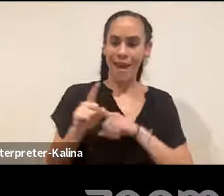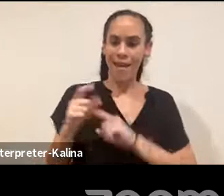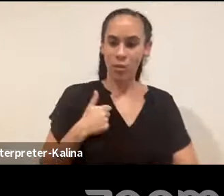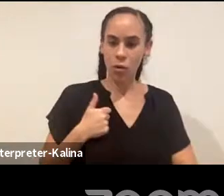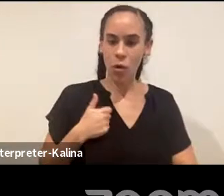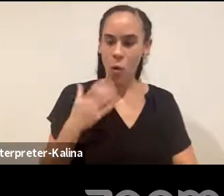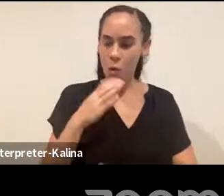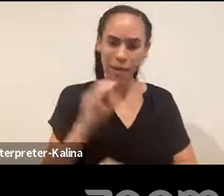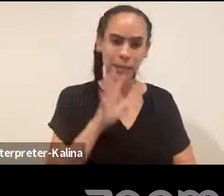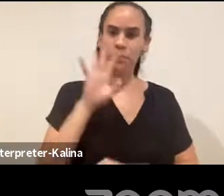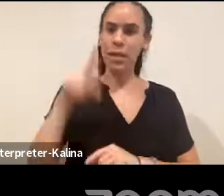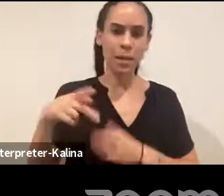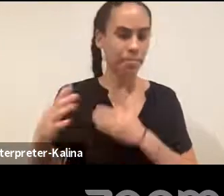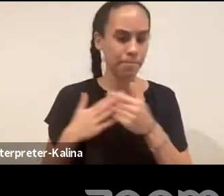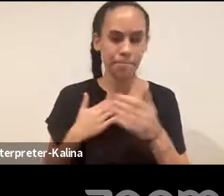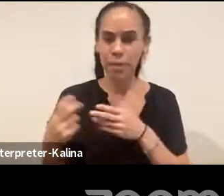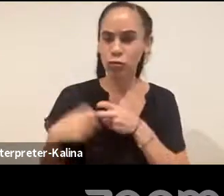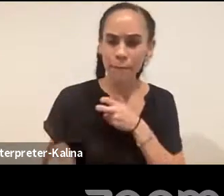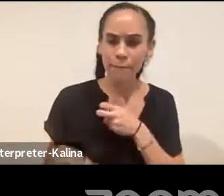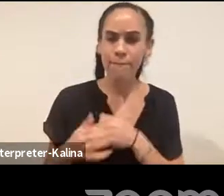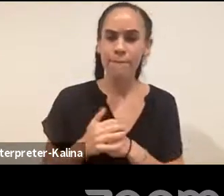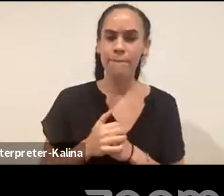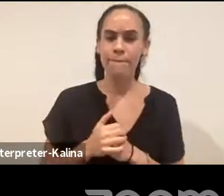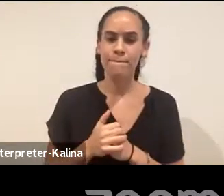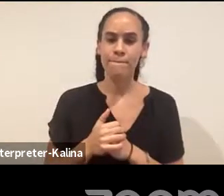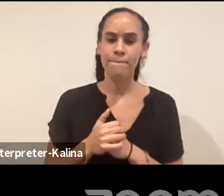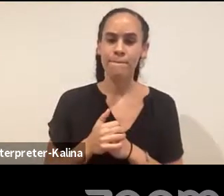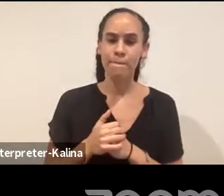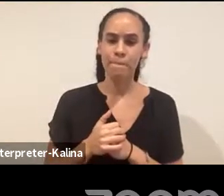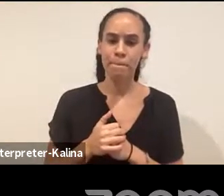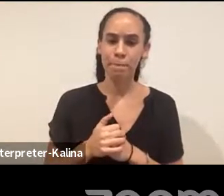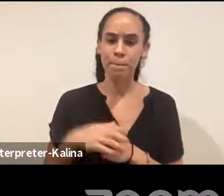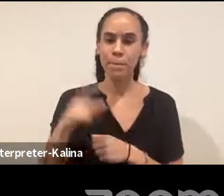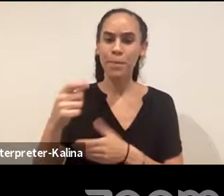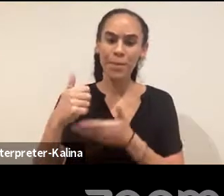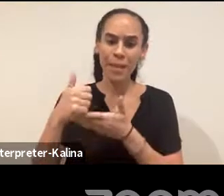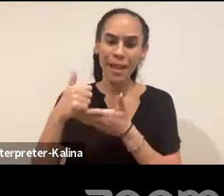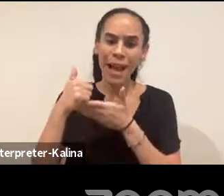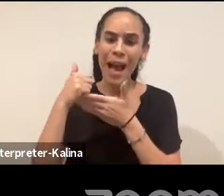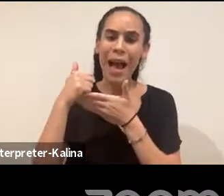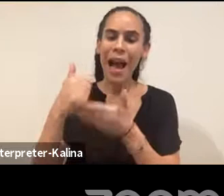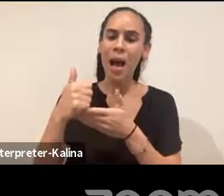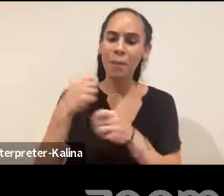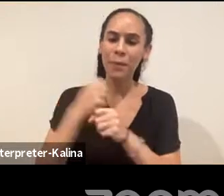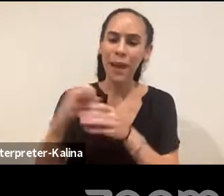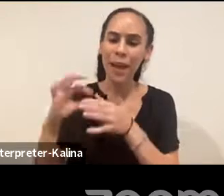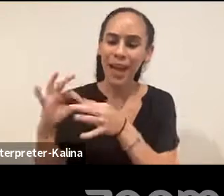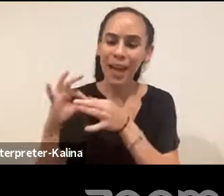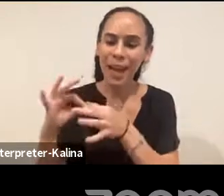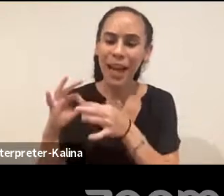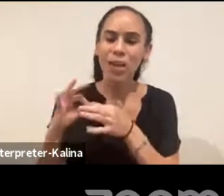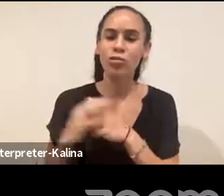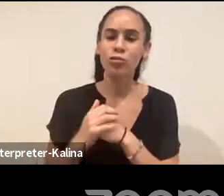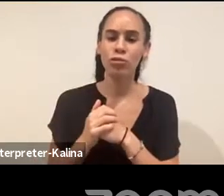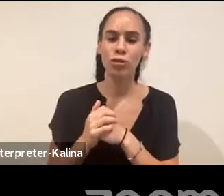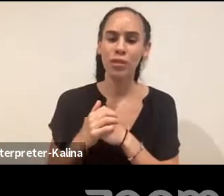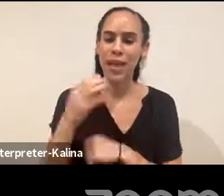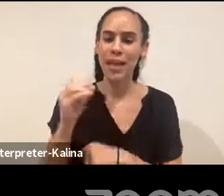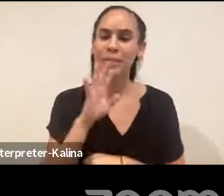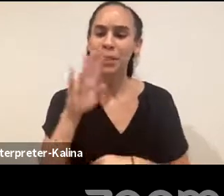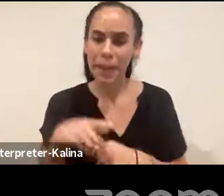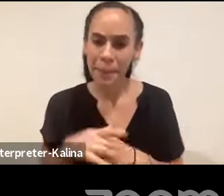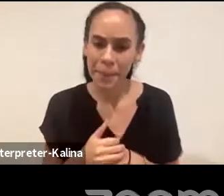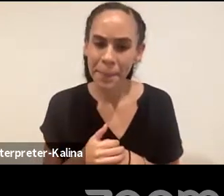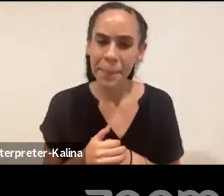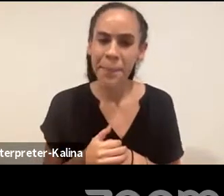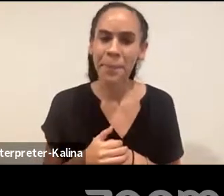hard. Steve, helping make connections and endorsing. Awesome. Awesome. Continue. I'm going to ask the next